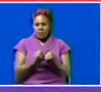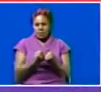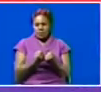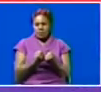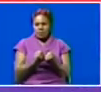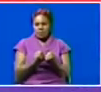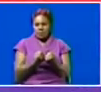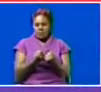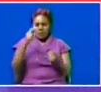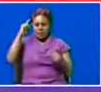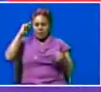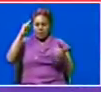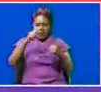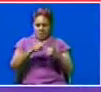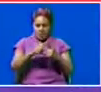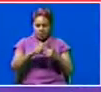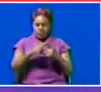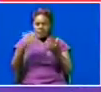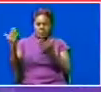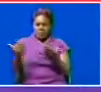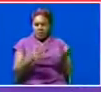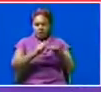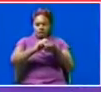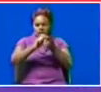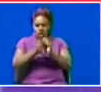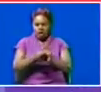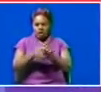Ili tuweze kuleta mabadiliko ya kudumu,